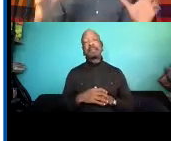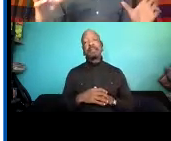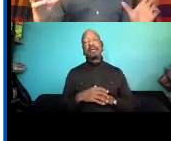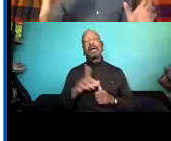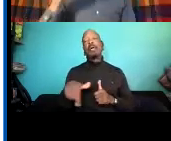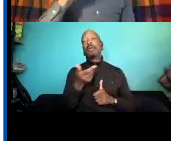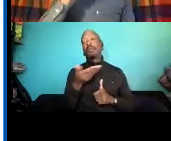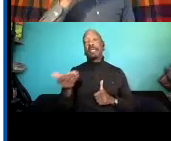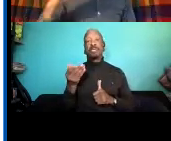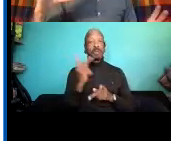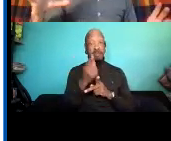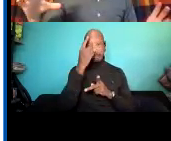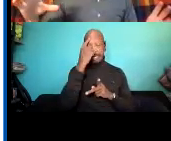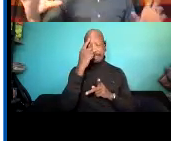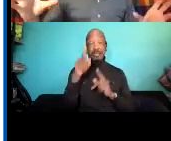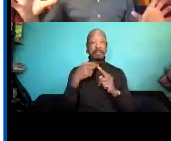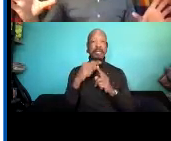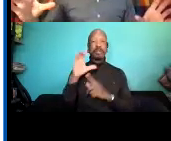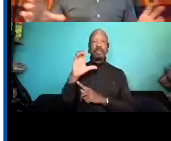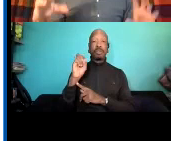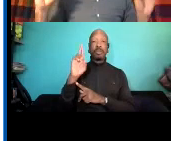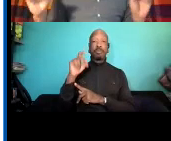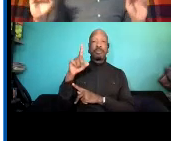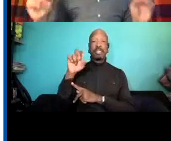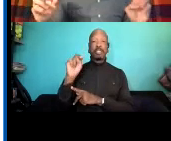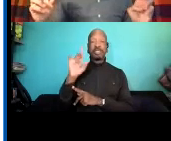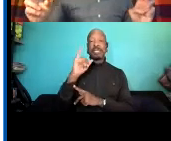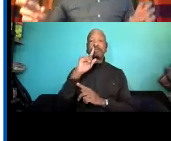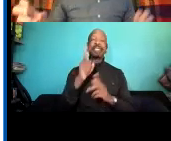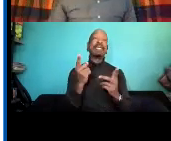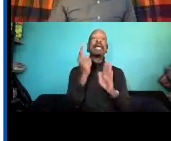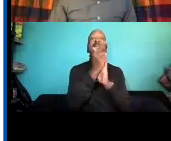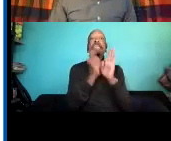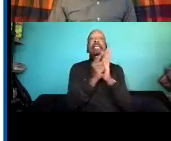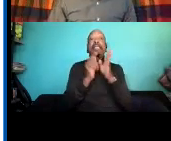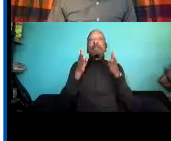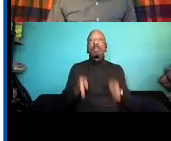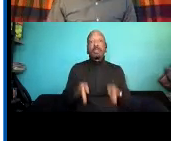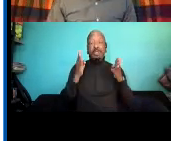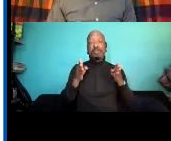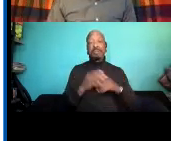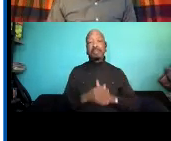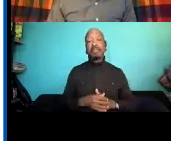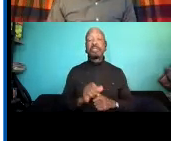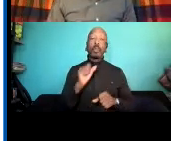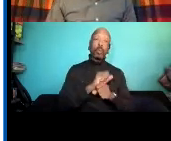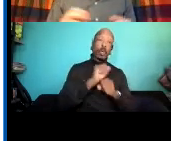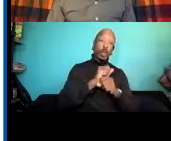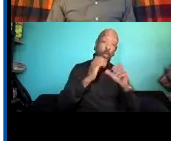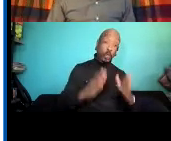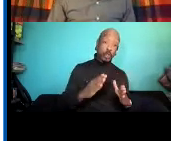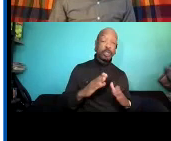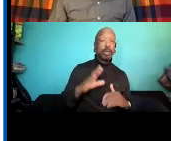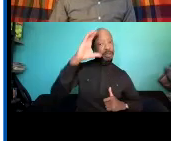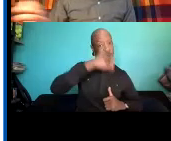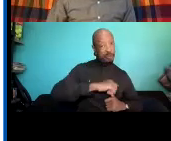Another thing to note about corporations is that corporations are legal persons. And so workers are